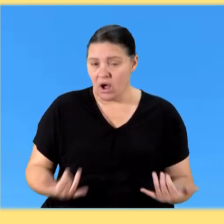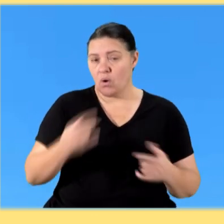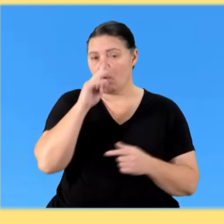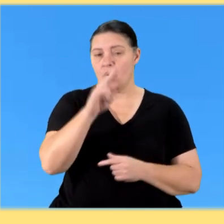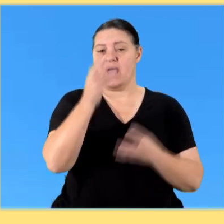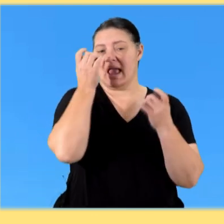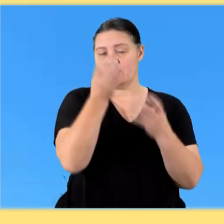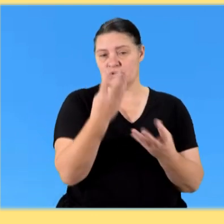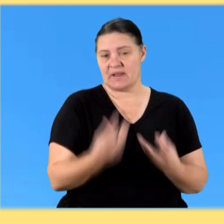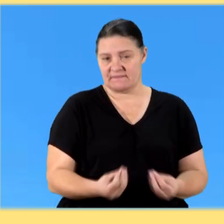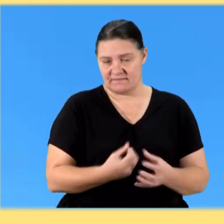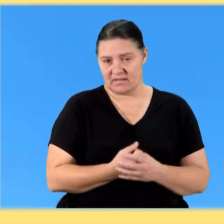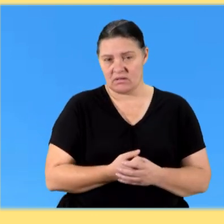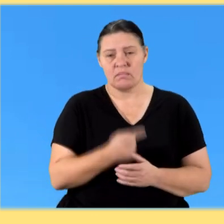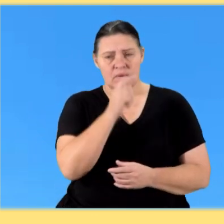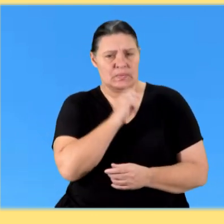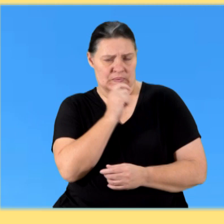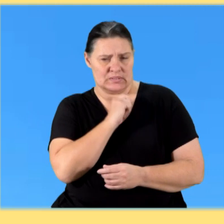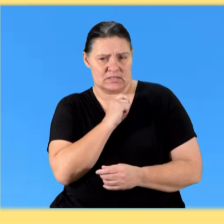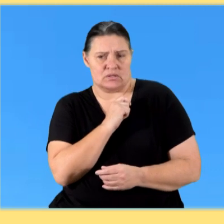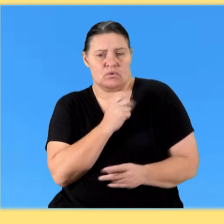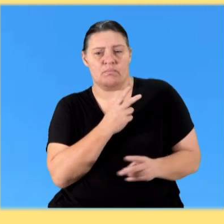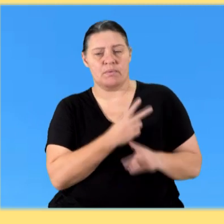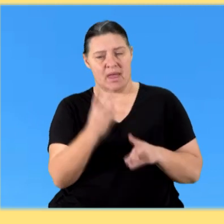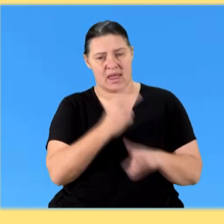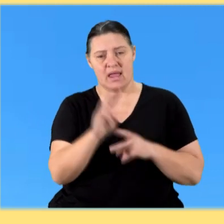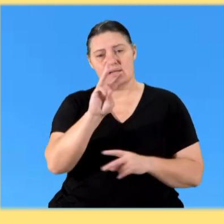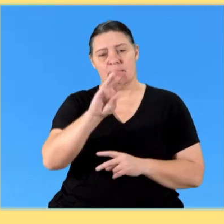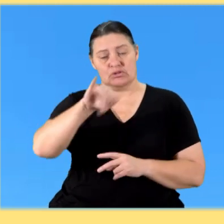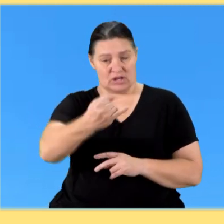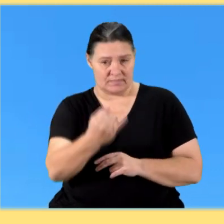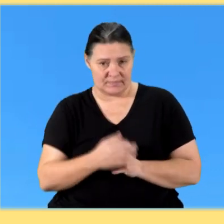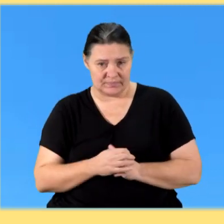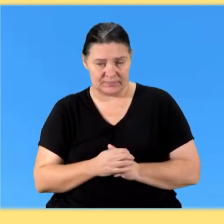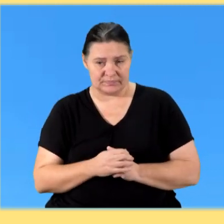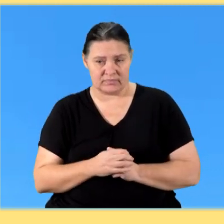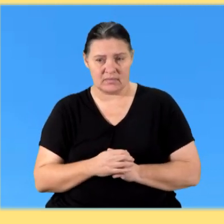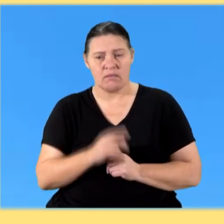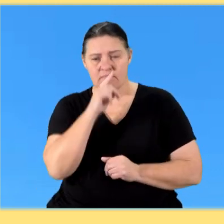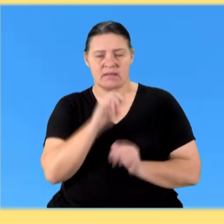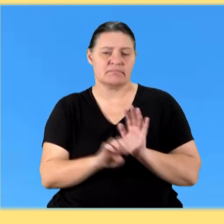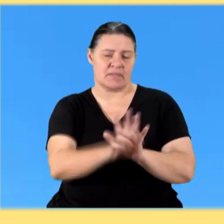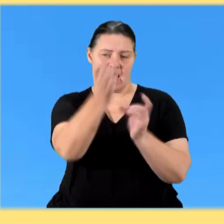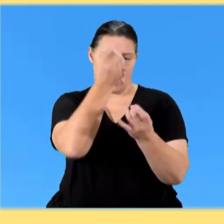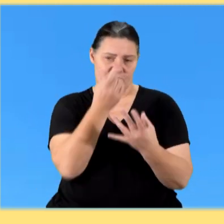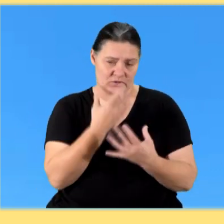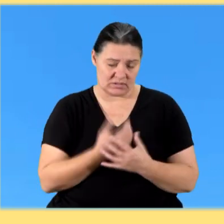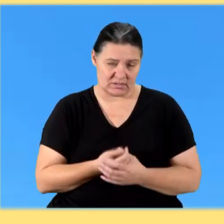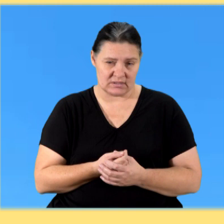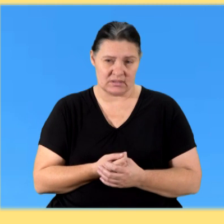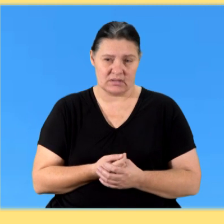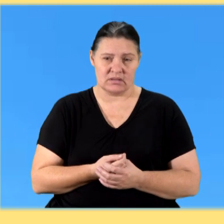We will now have information which we will use to prepare a wages journal. And here is some of the